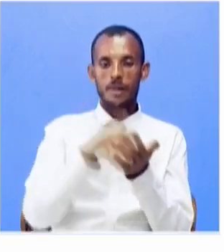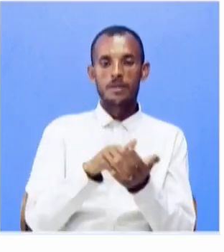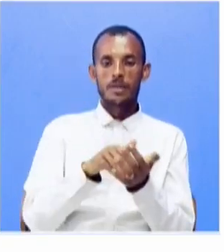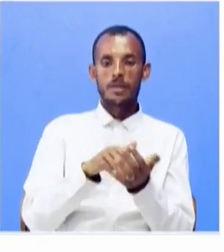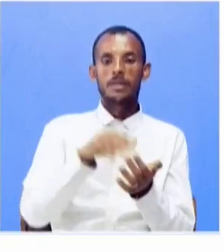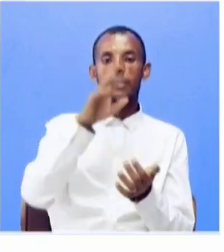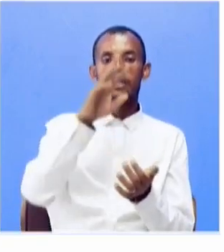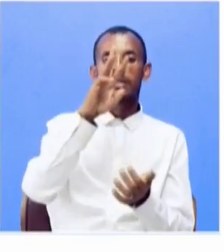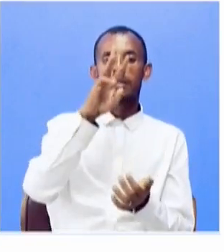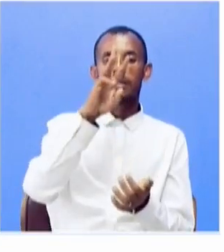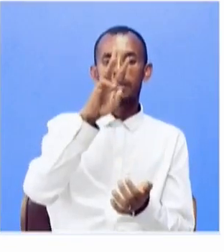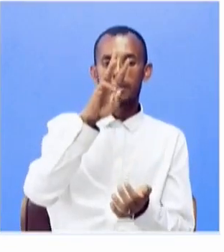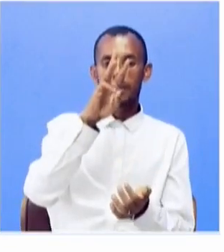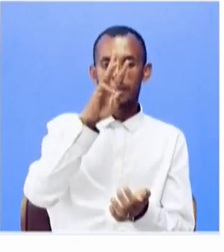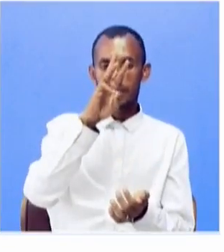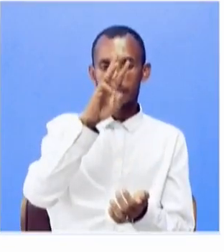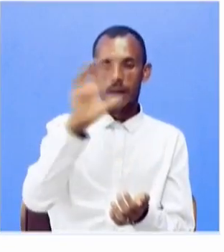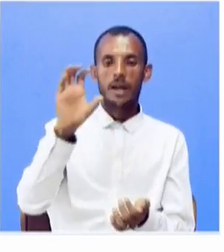1,650.